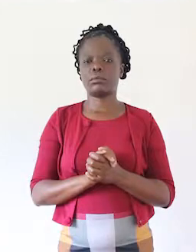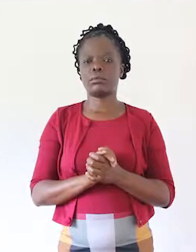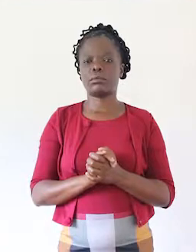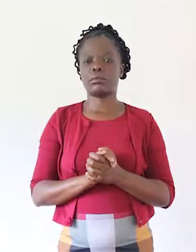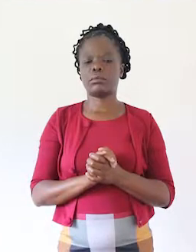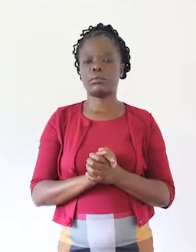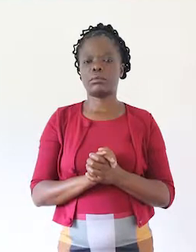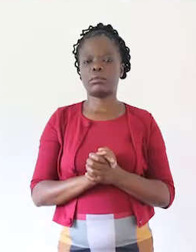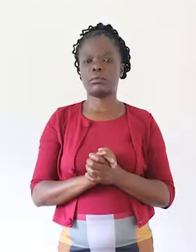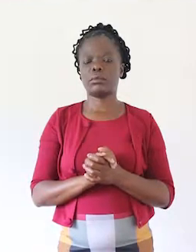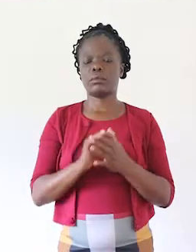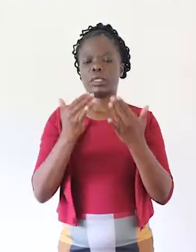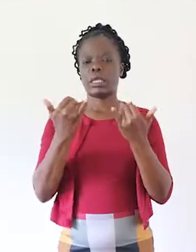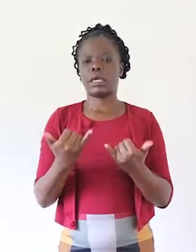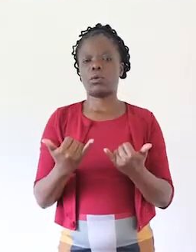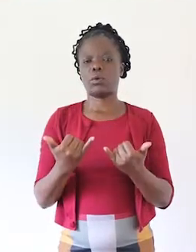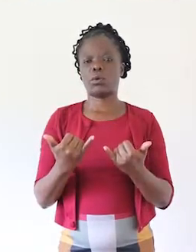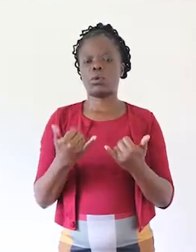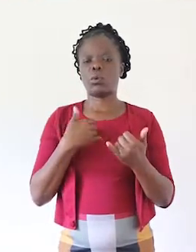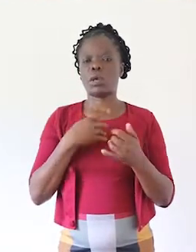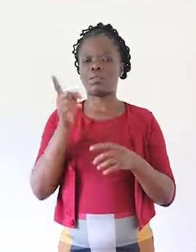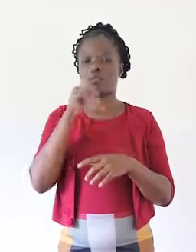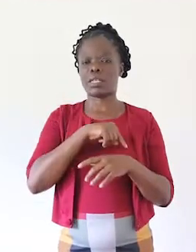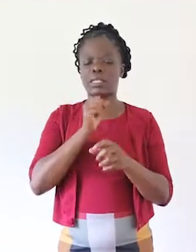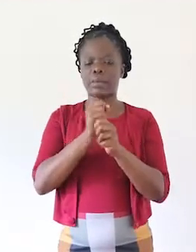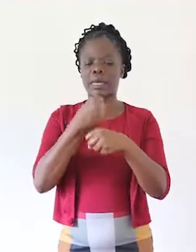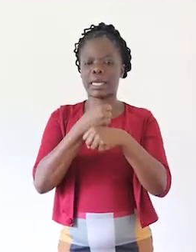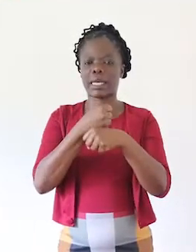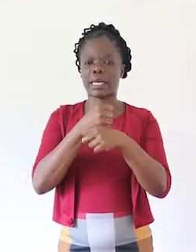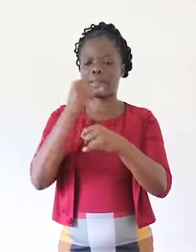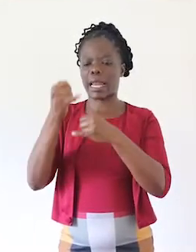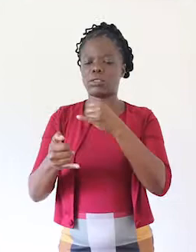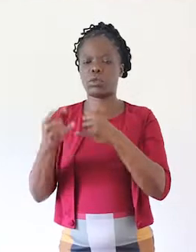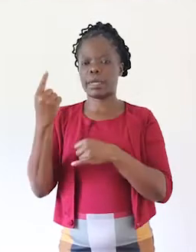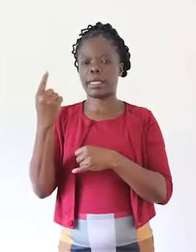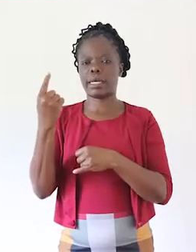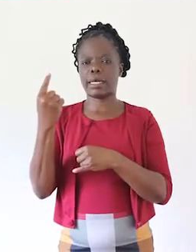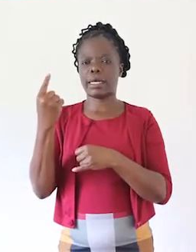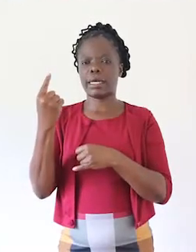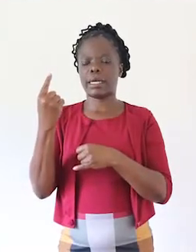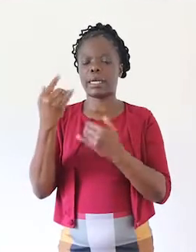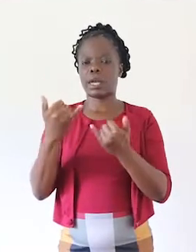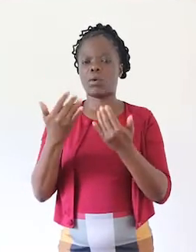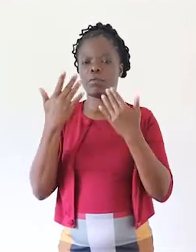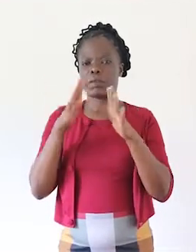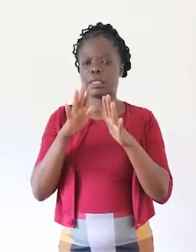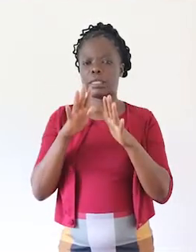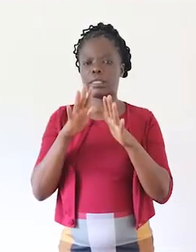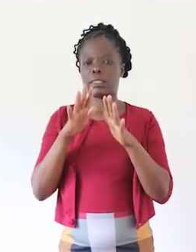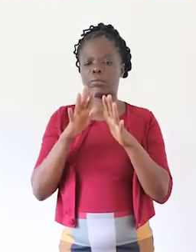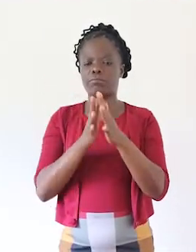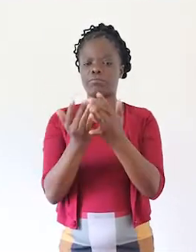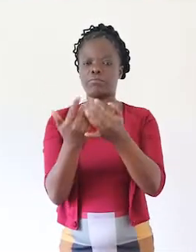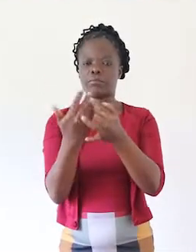Continue. Okay, now we have finished making it. This is the last one, the last bit